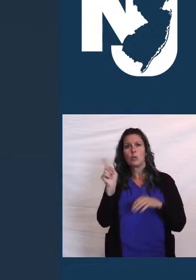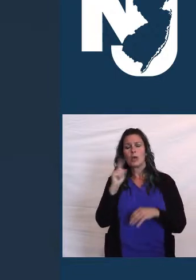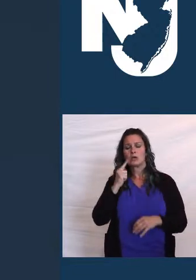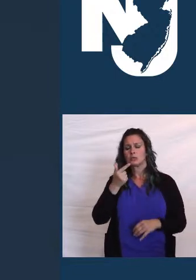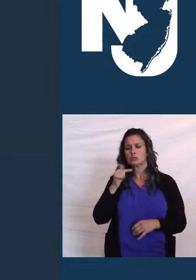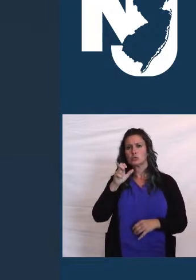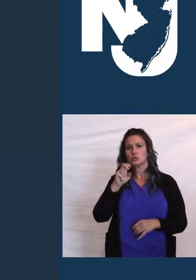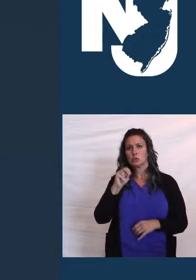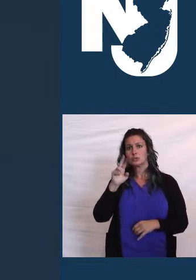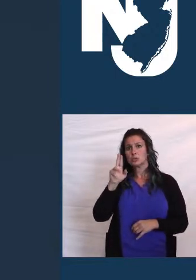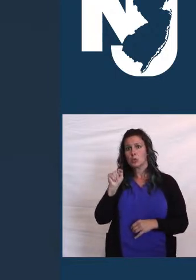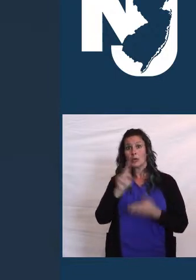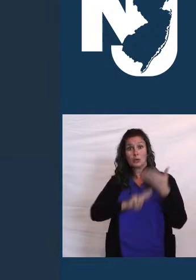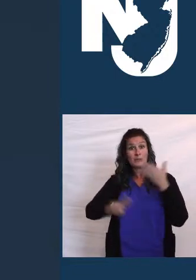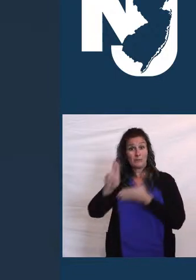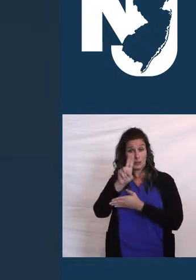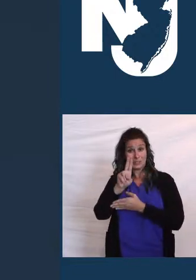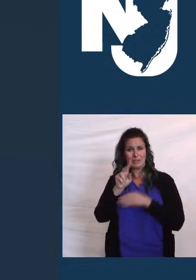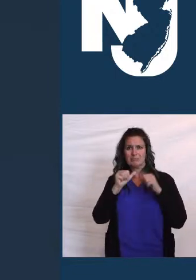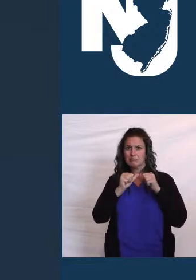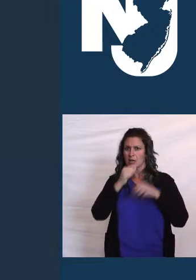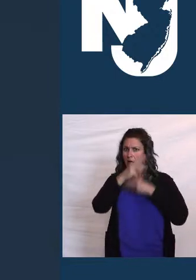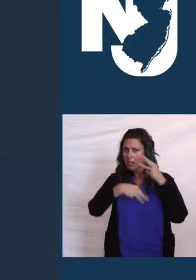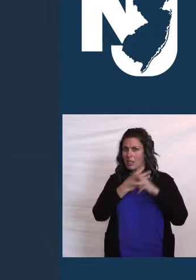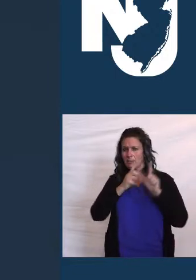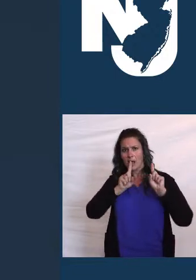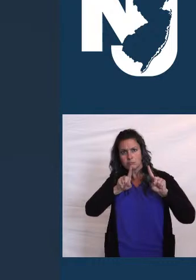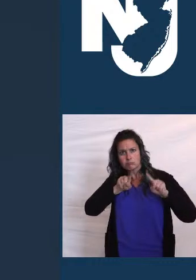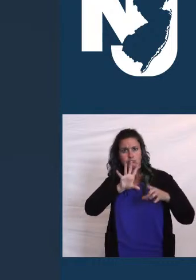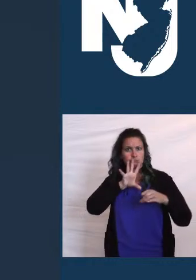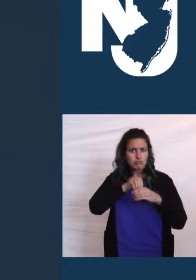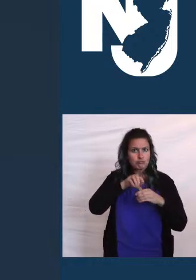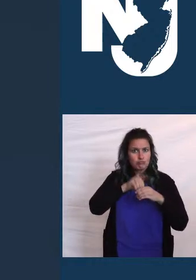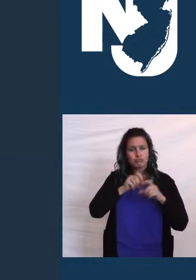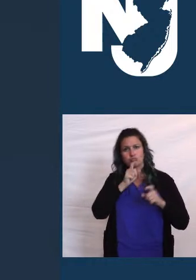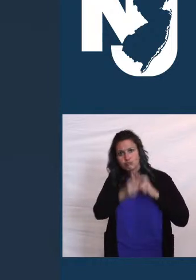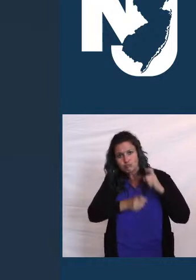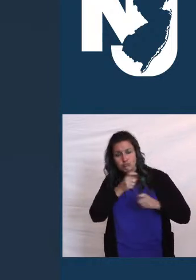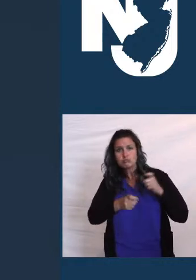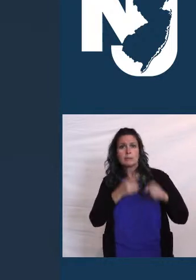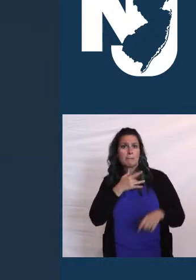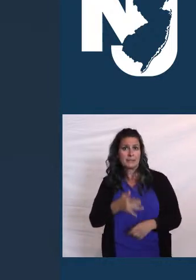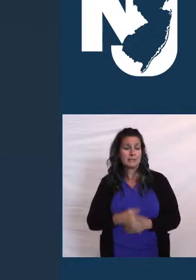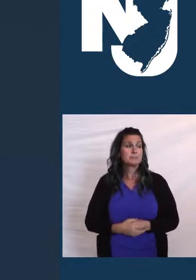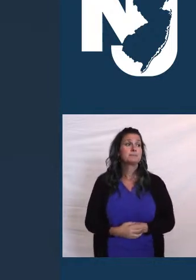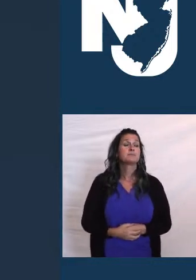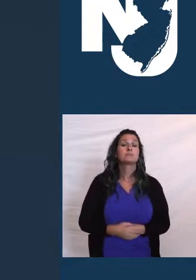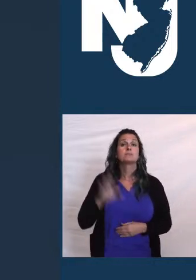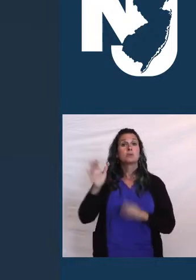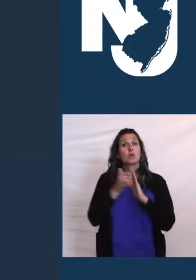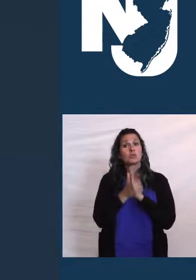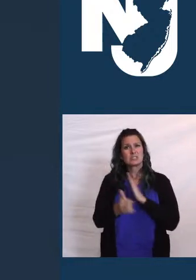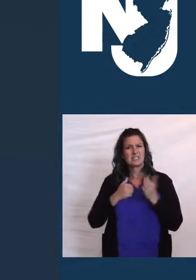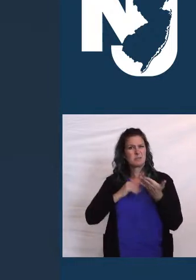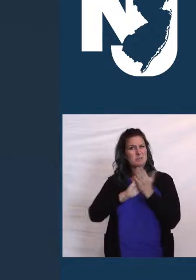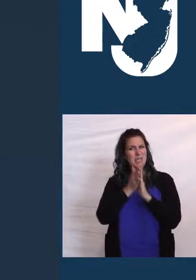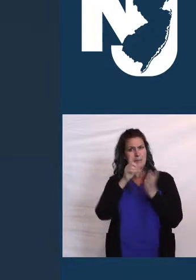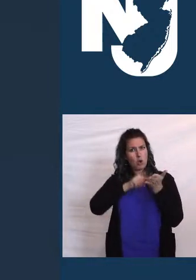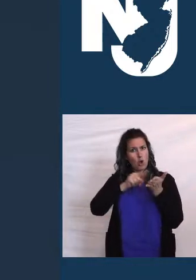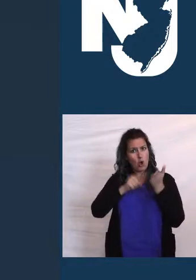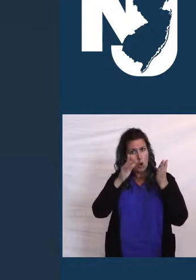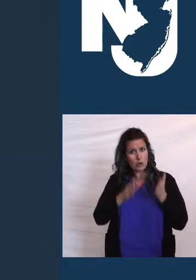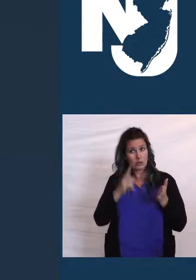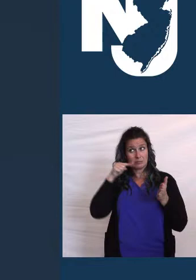Court University, to which she remained an active and giving alumna. With her skills, she served as an auditor for the state of New